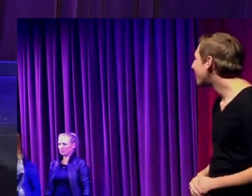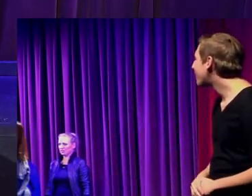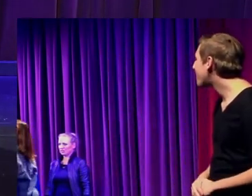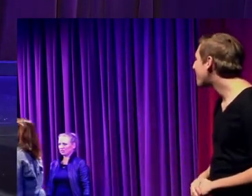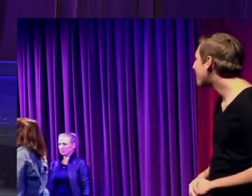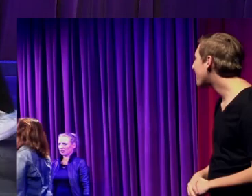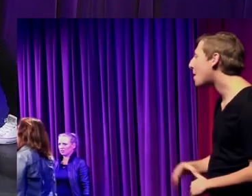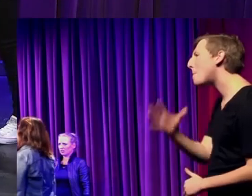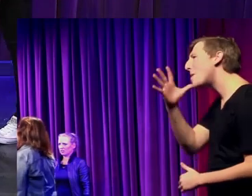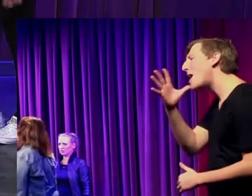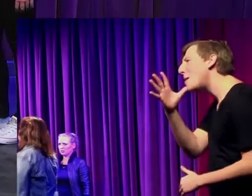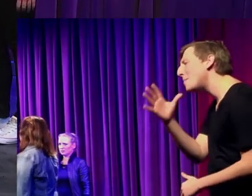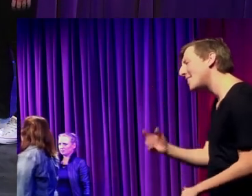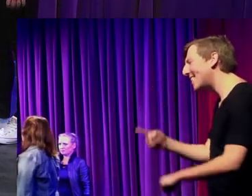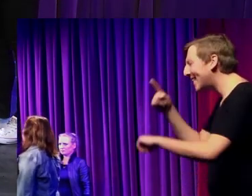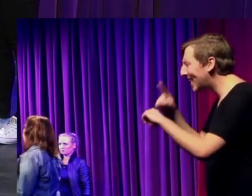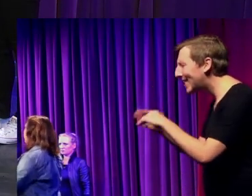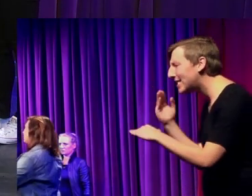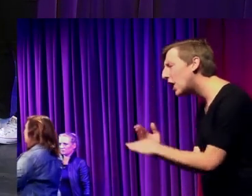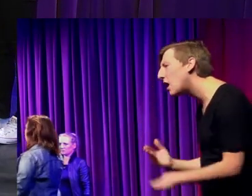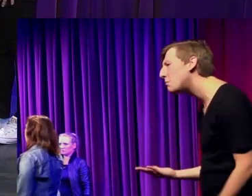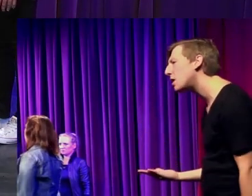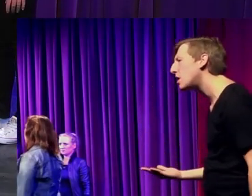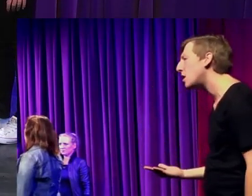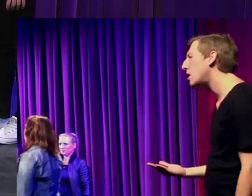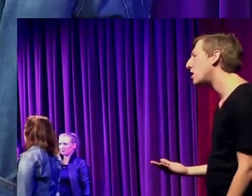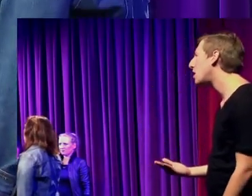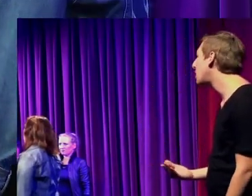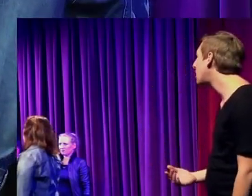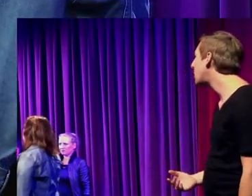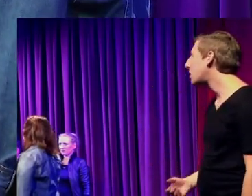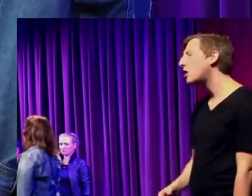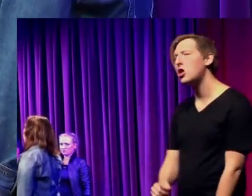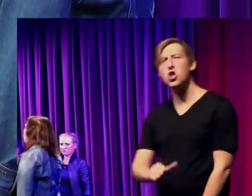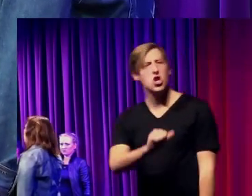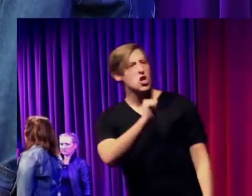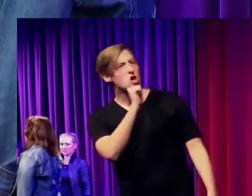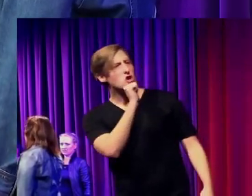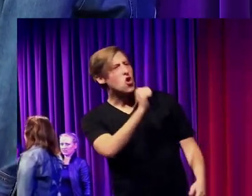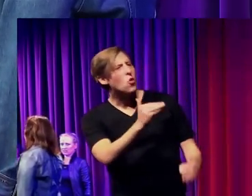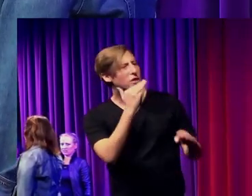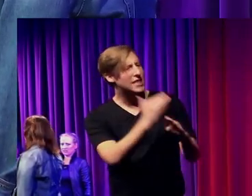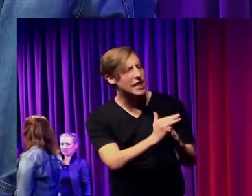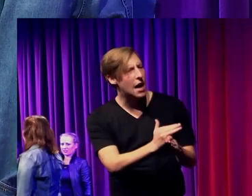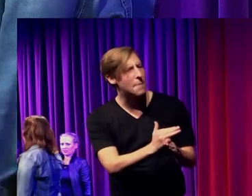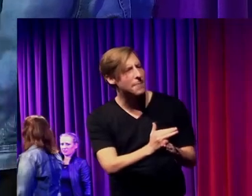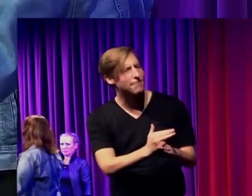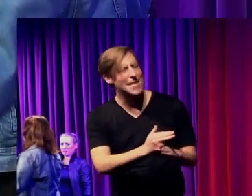I can't stop. Mom, I can't stop. Whenever. Don't stop ever stopping.